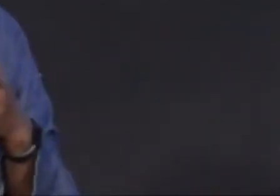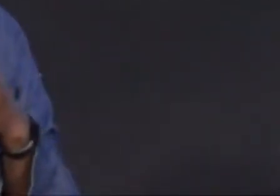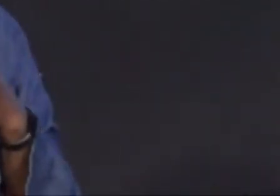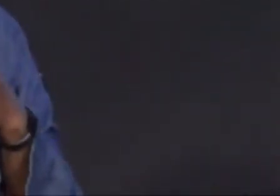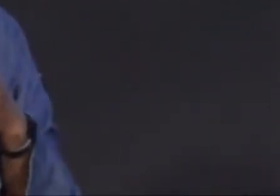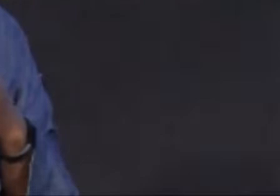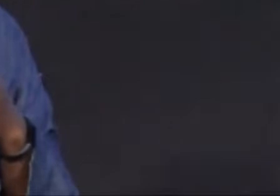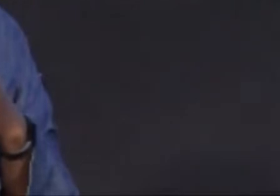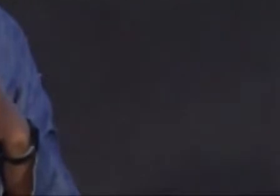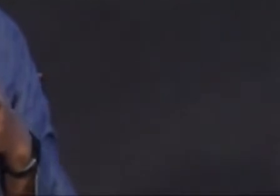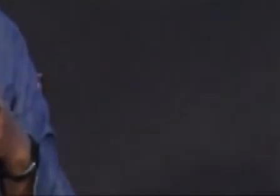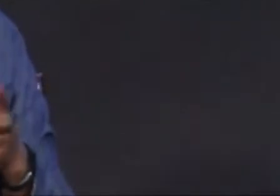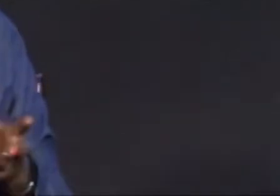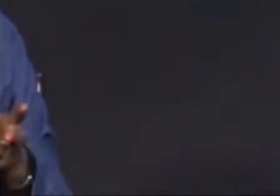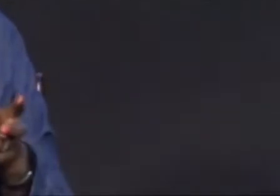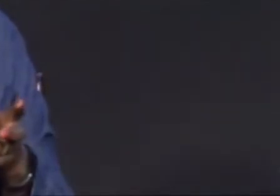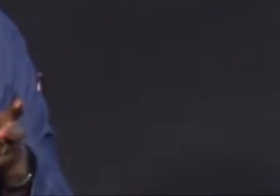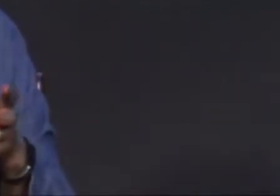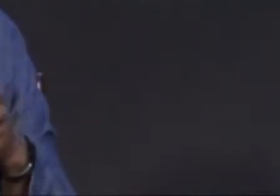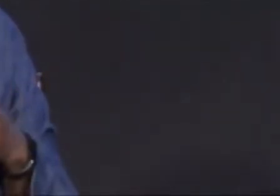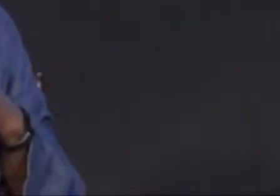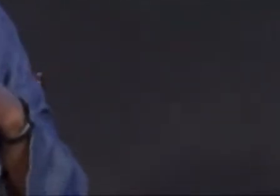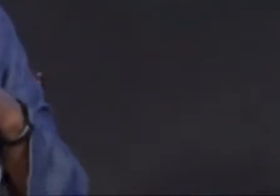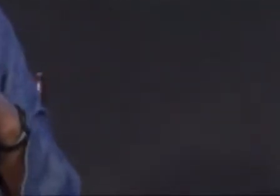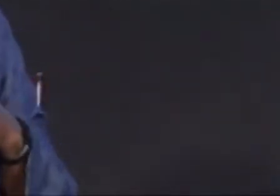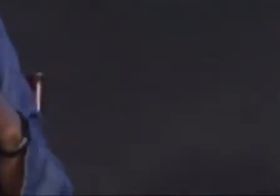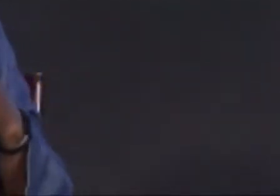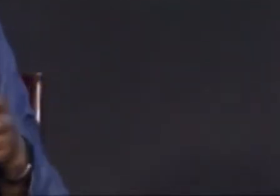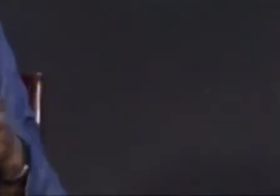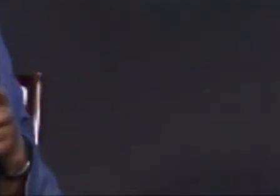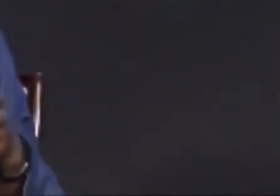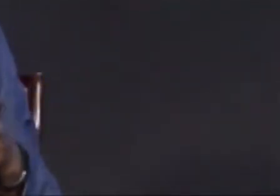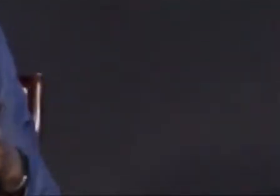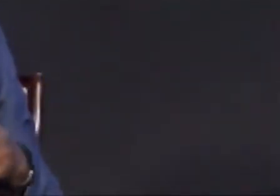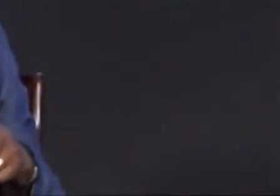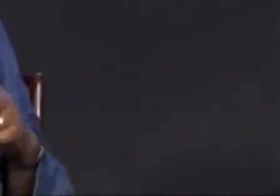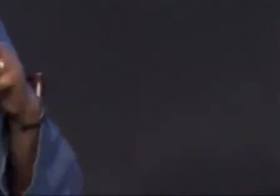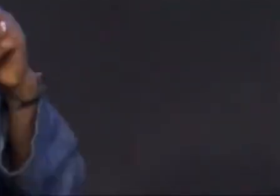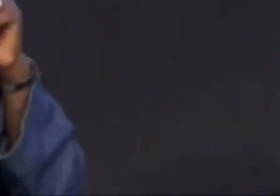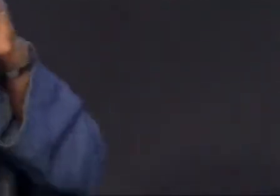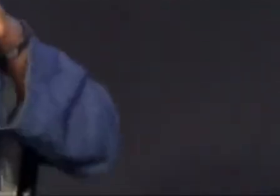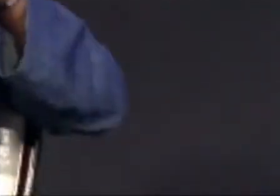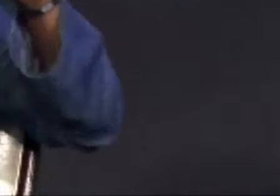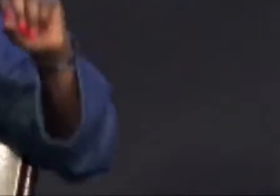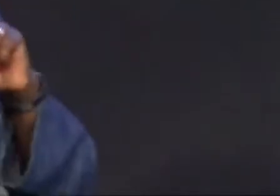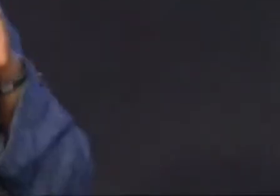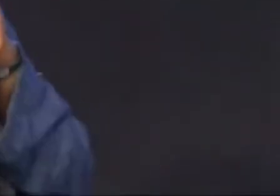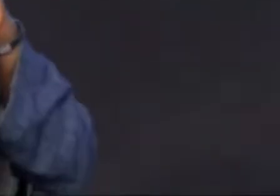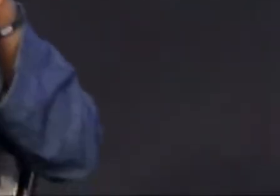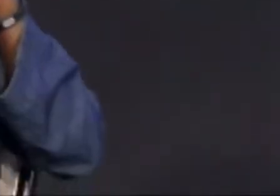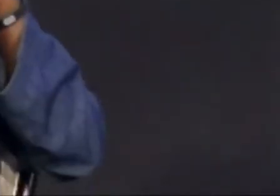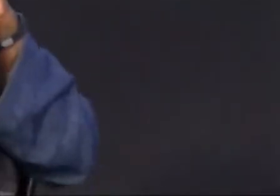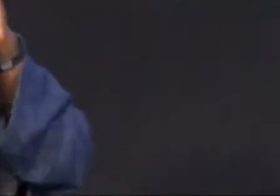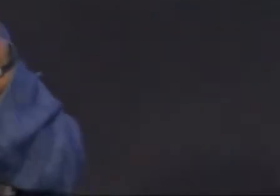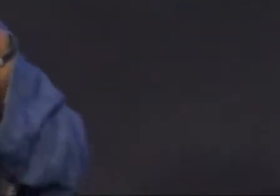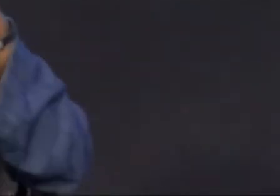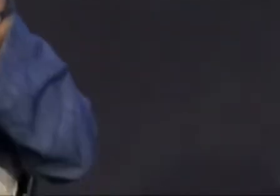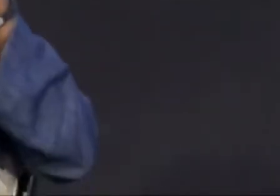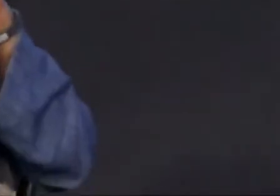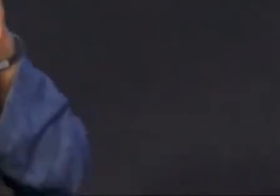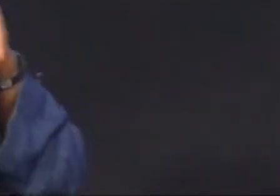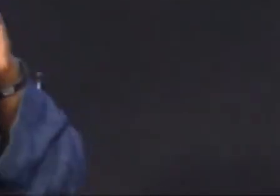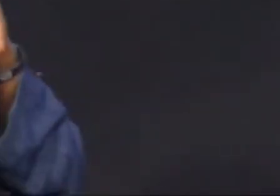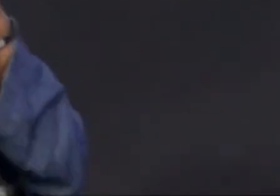They also have the challenge of resilience and how they deal with shocks. Now, all these are linked